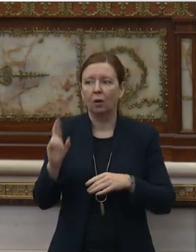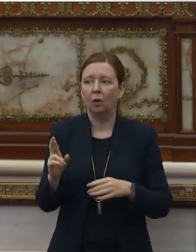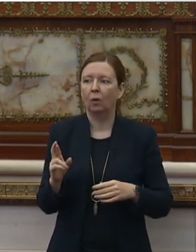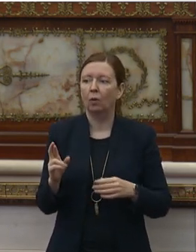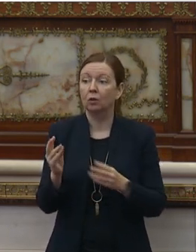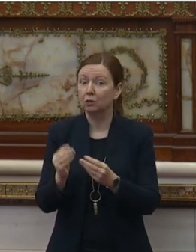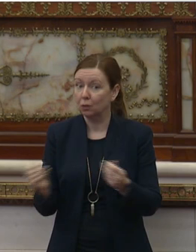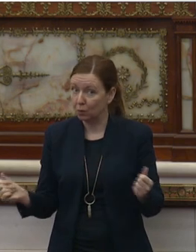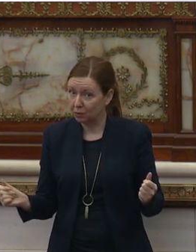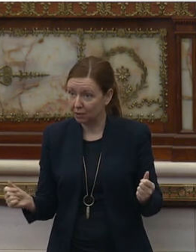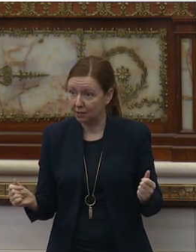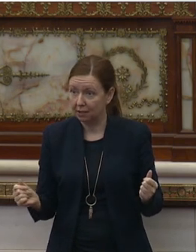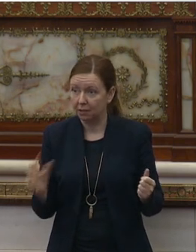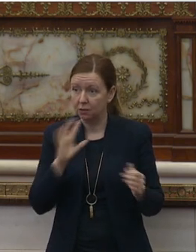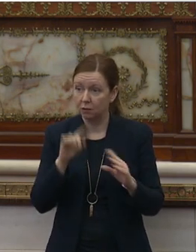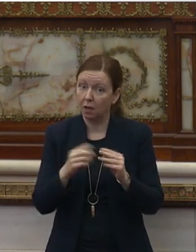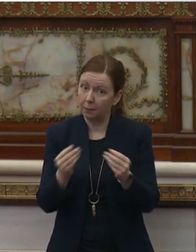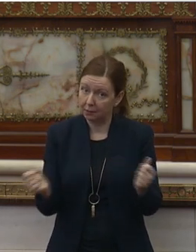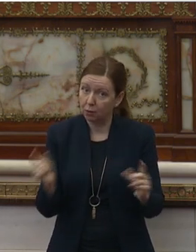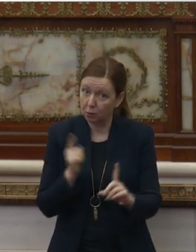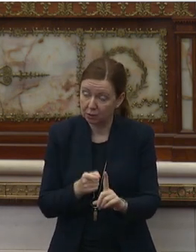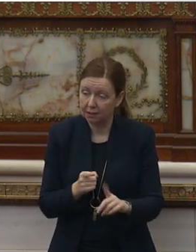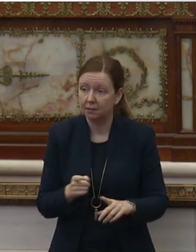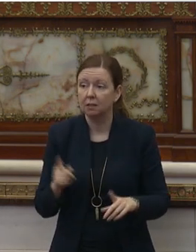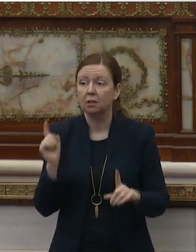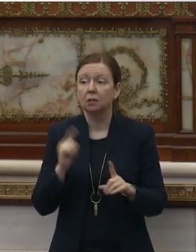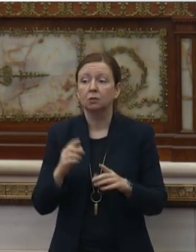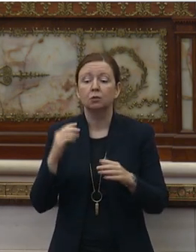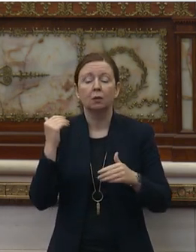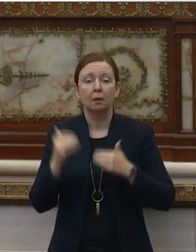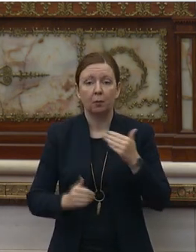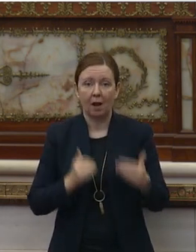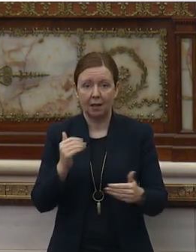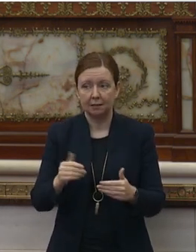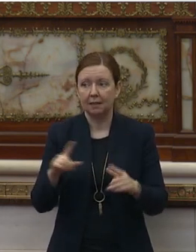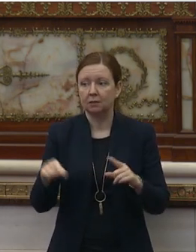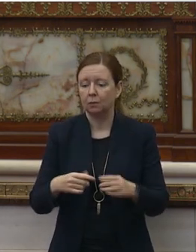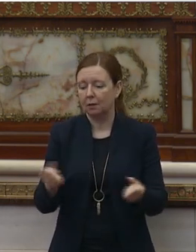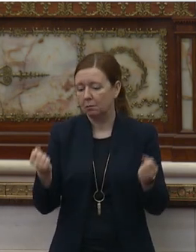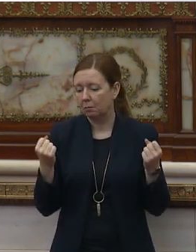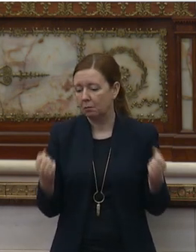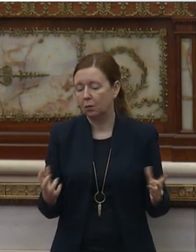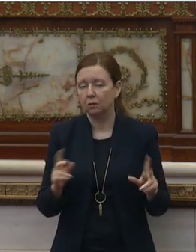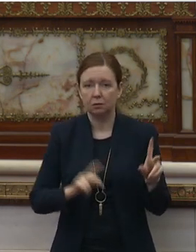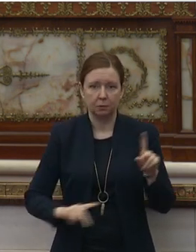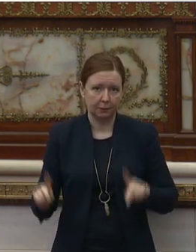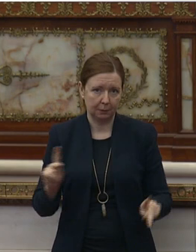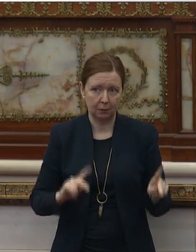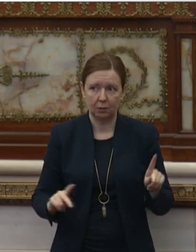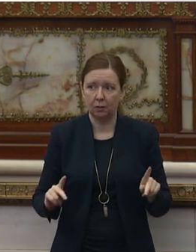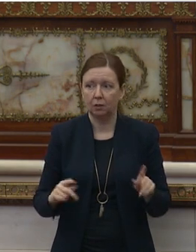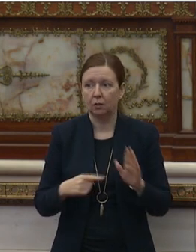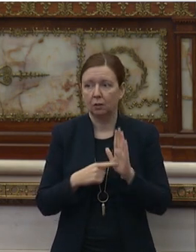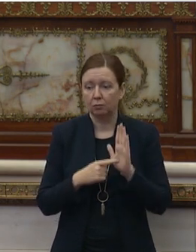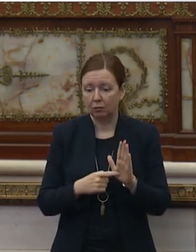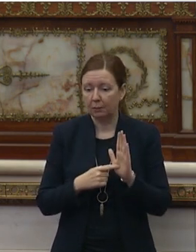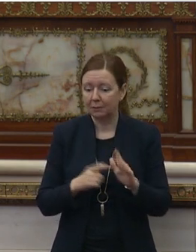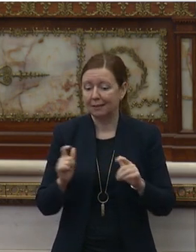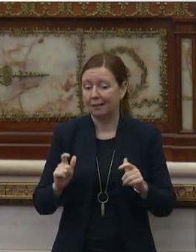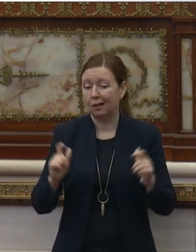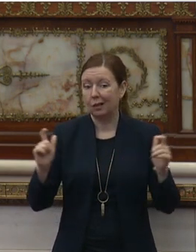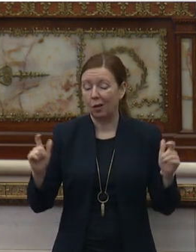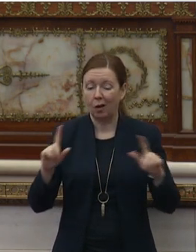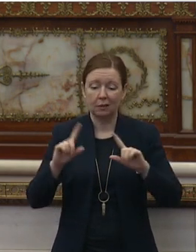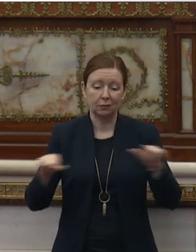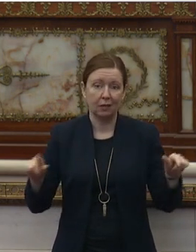potential solution, talk about those solutionaries, to the process when multiple individuals representing a large